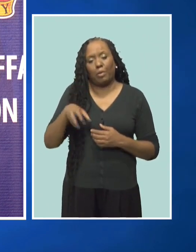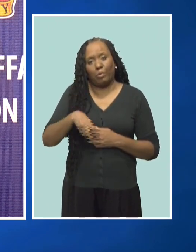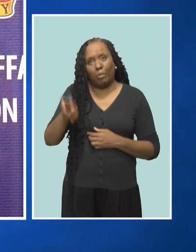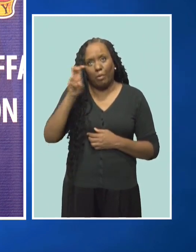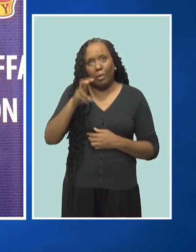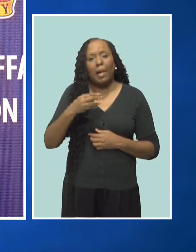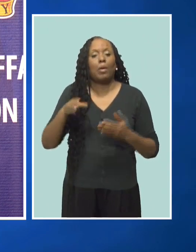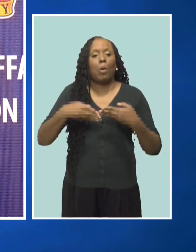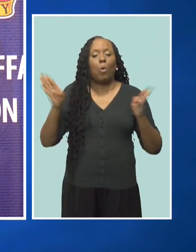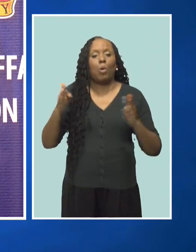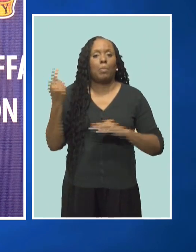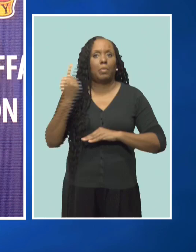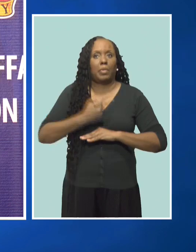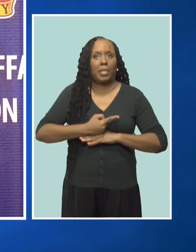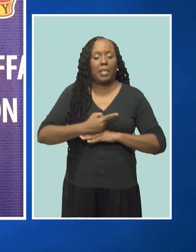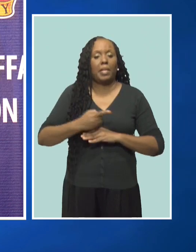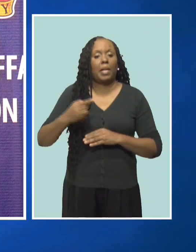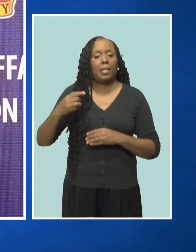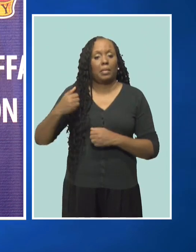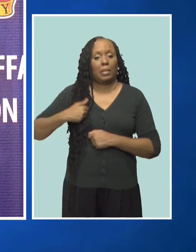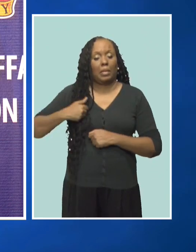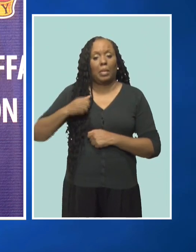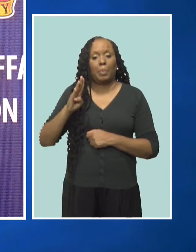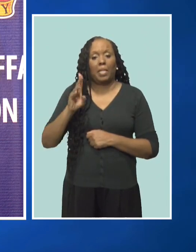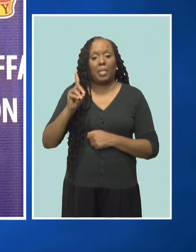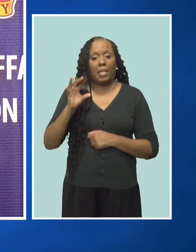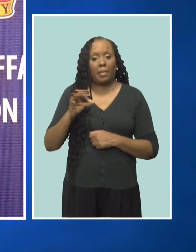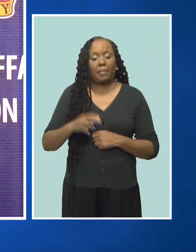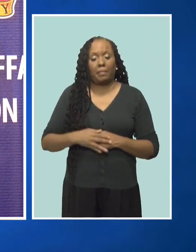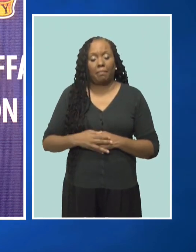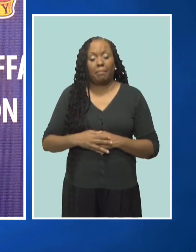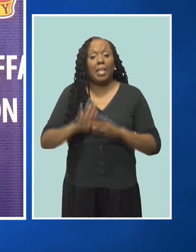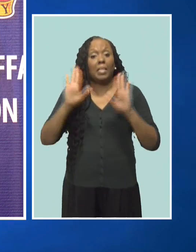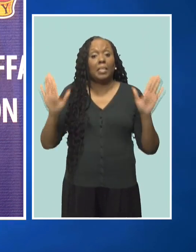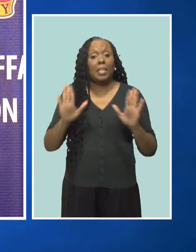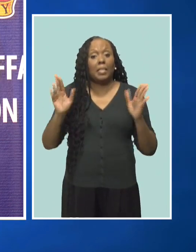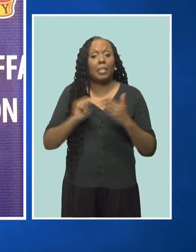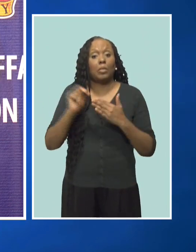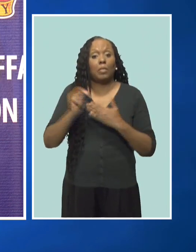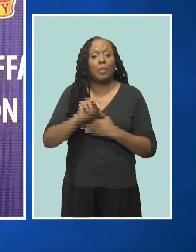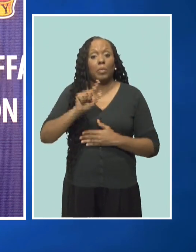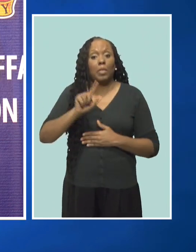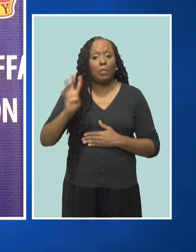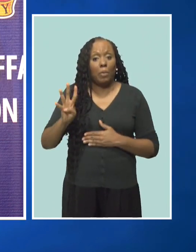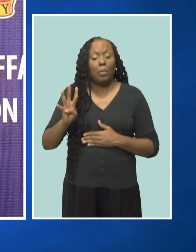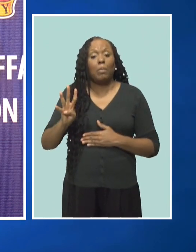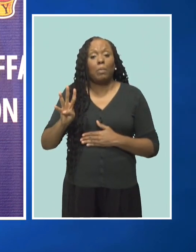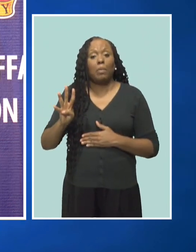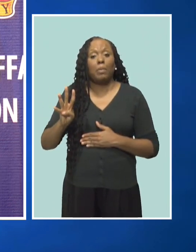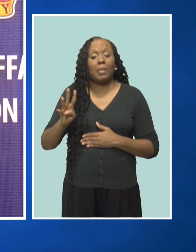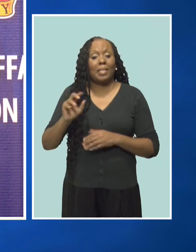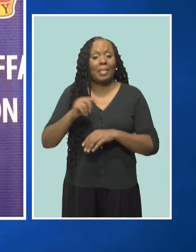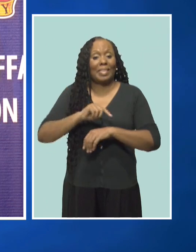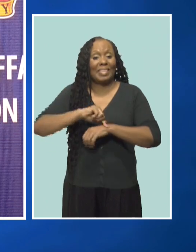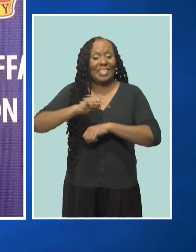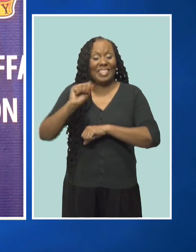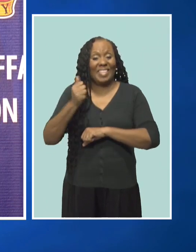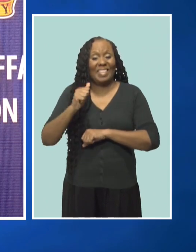the BDF headquarters. Sunday, 24th of November at 10 a.m. is the National Service of